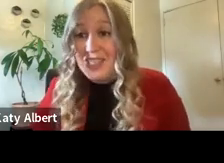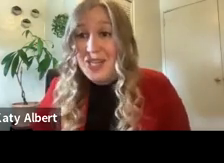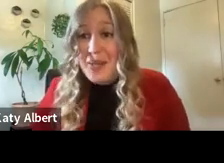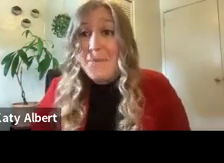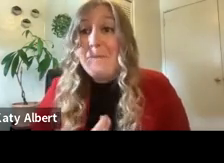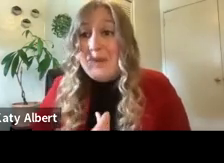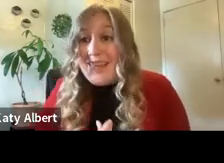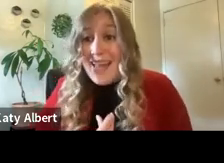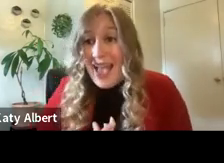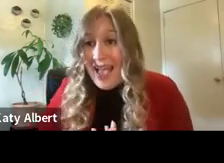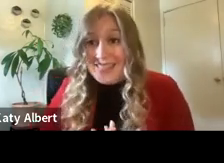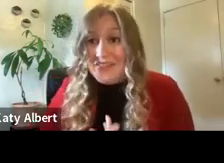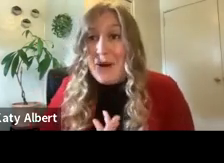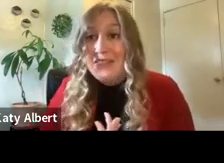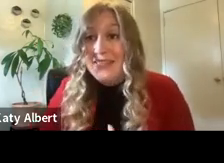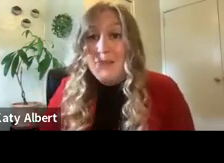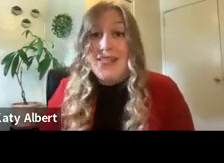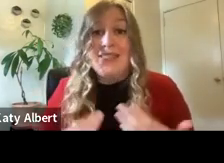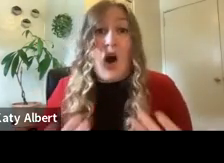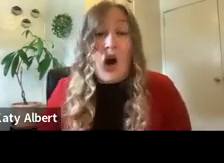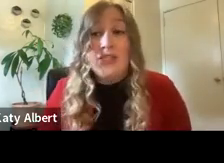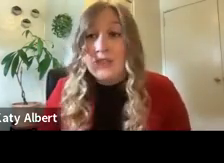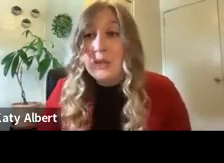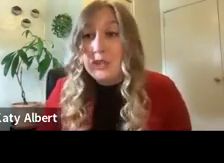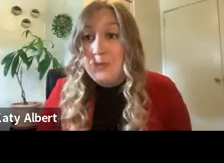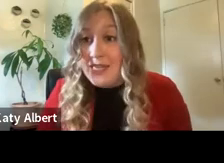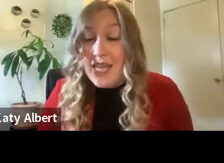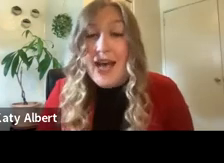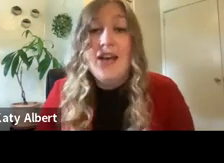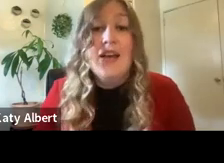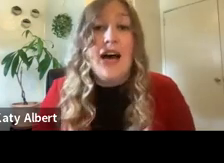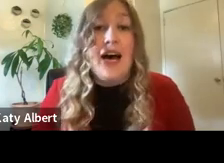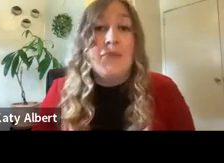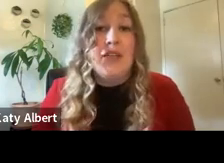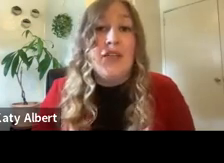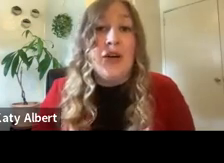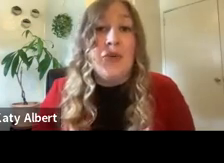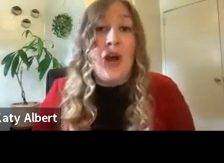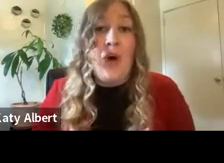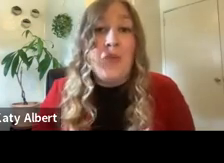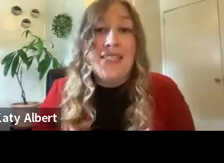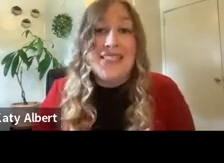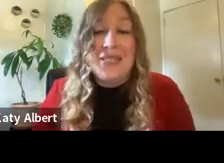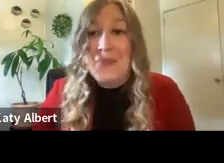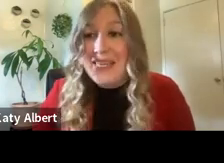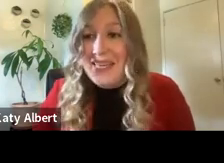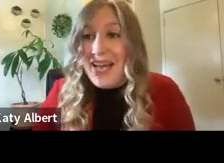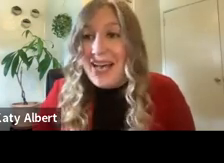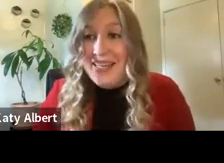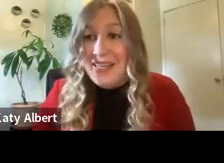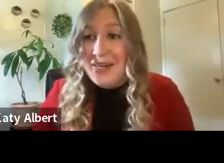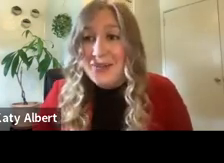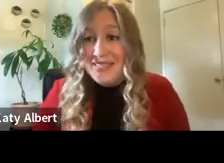engage. Be an active participant on social media. No one wants to